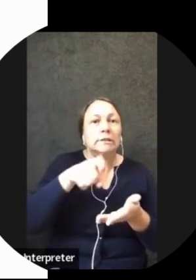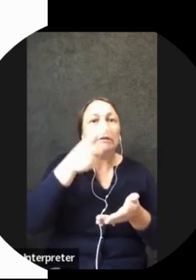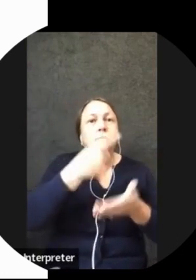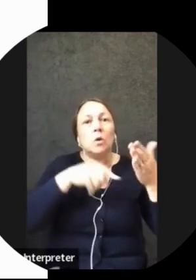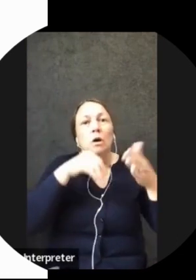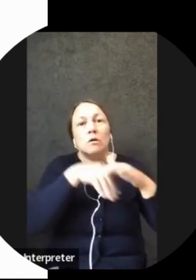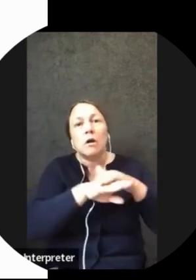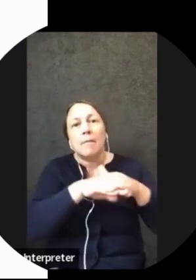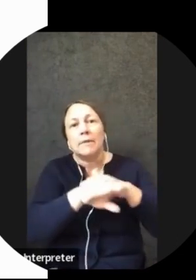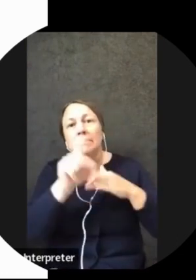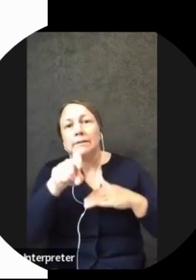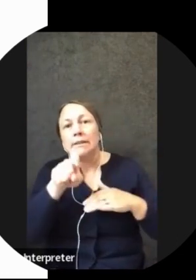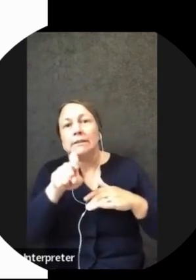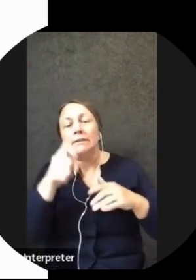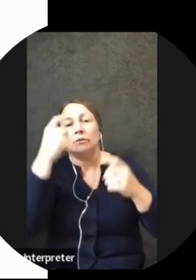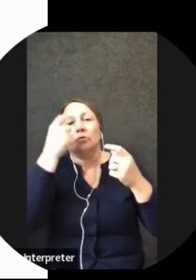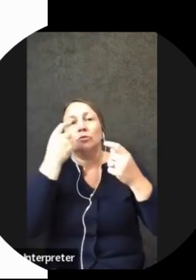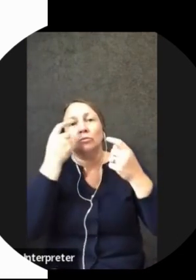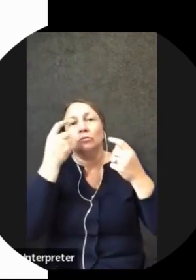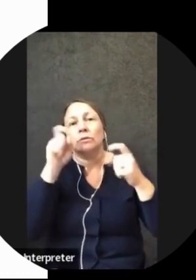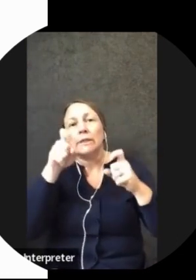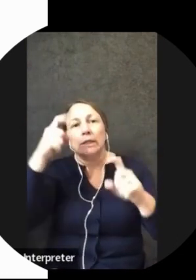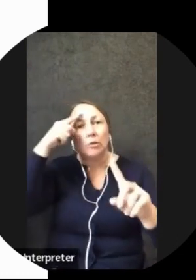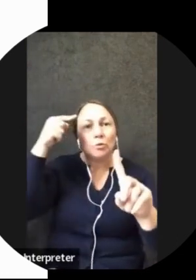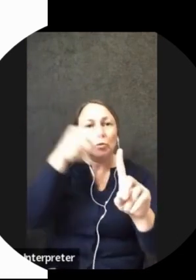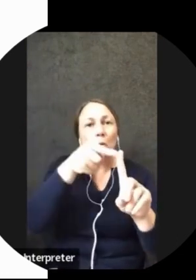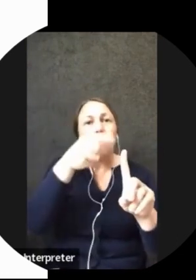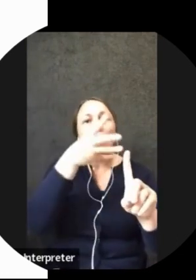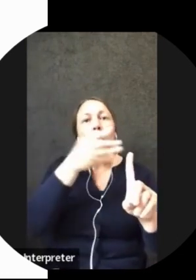accommodations, goals, and objectives.